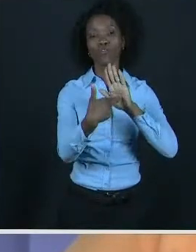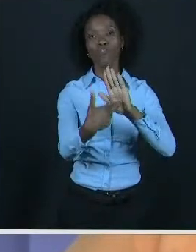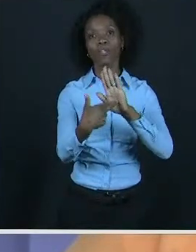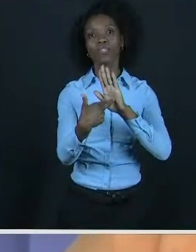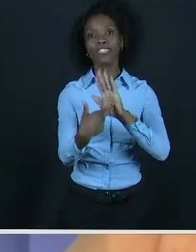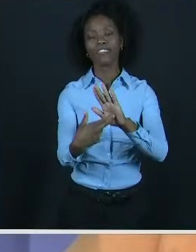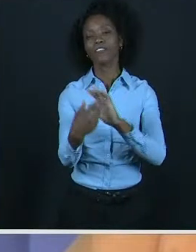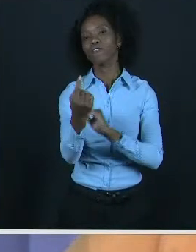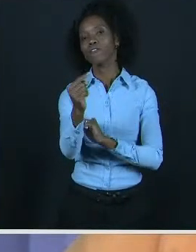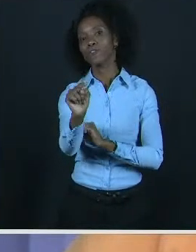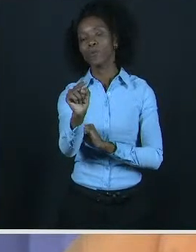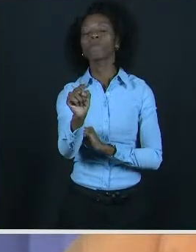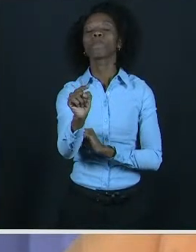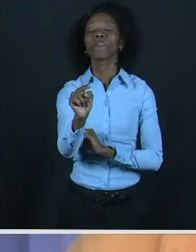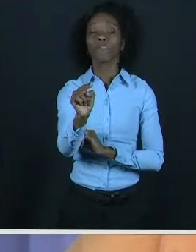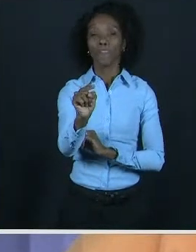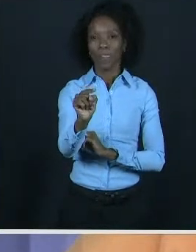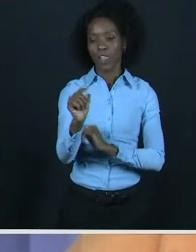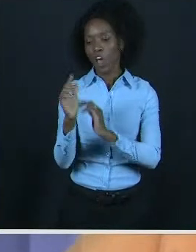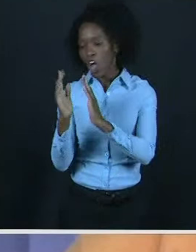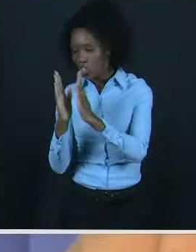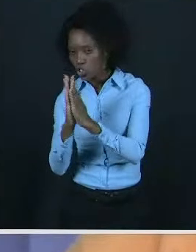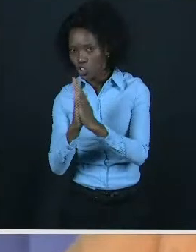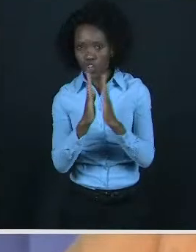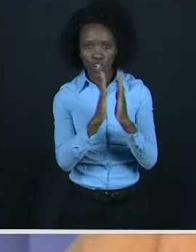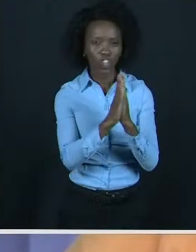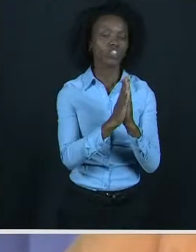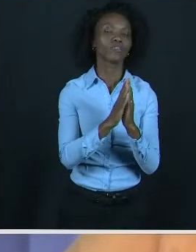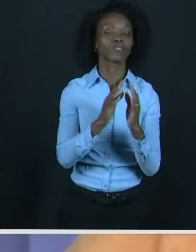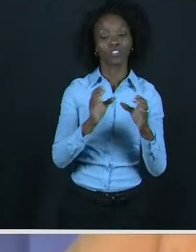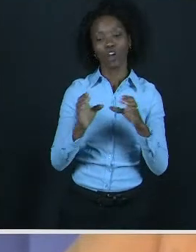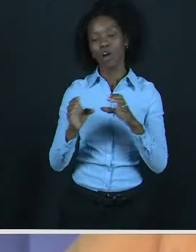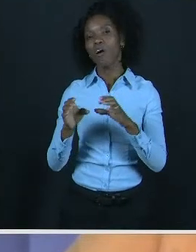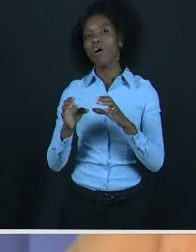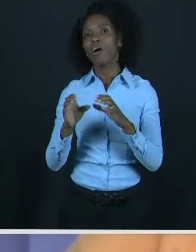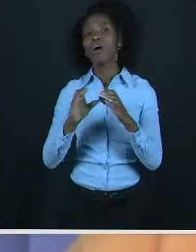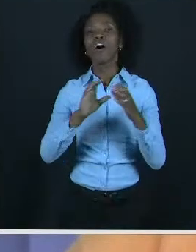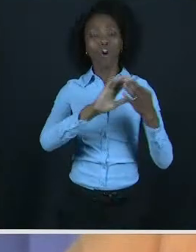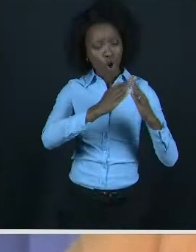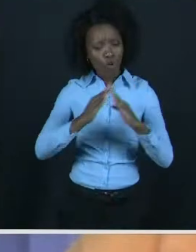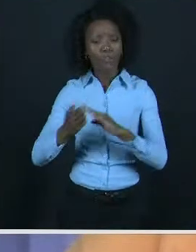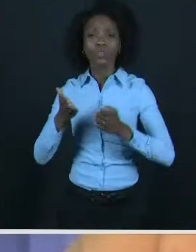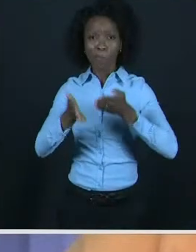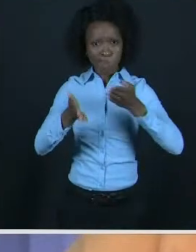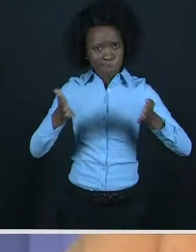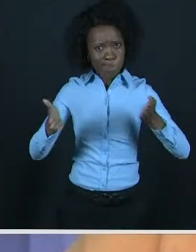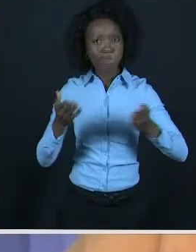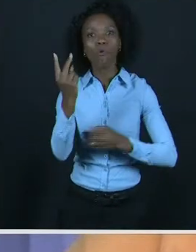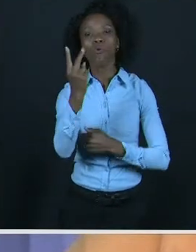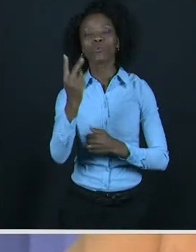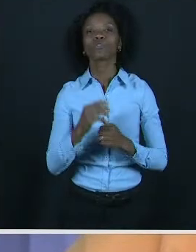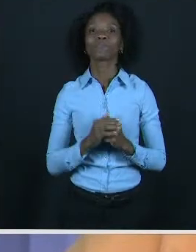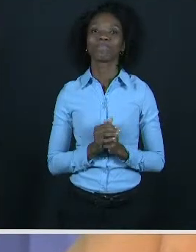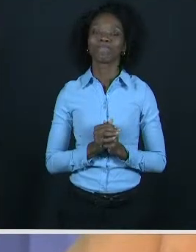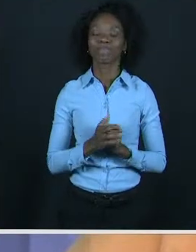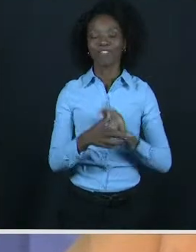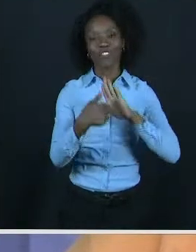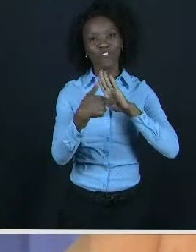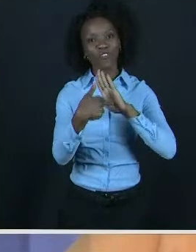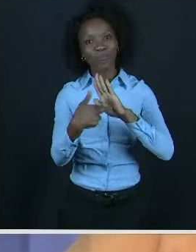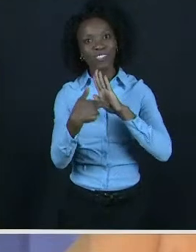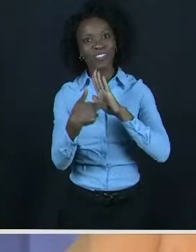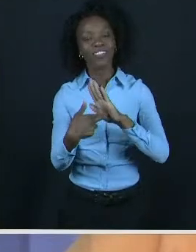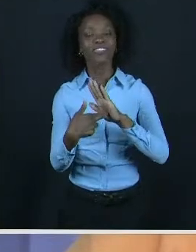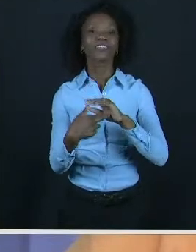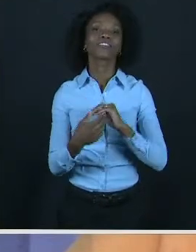representatives of interfaith community who are also here, and representatives